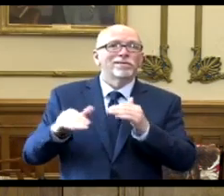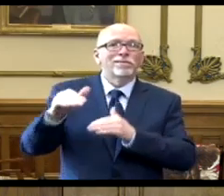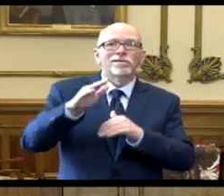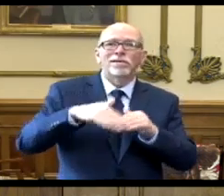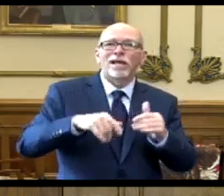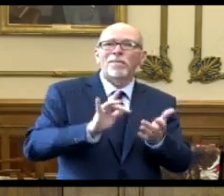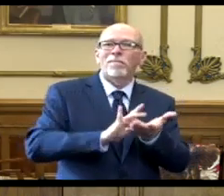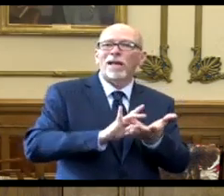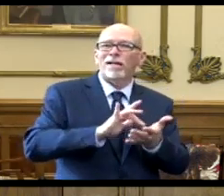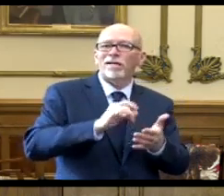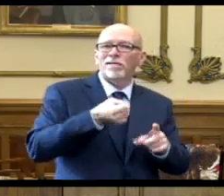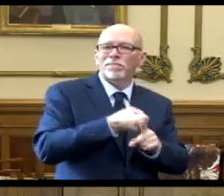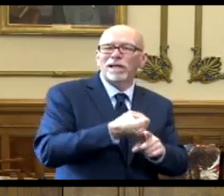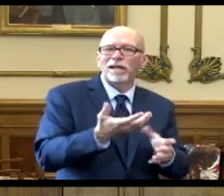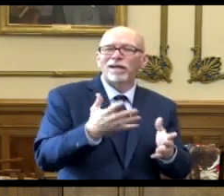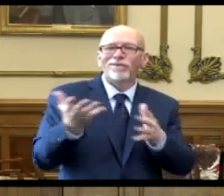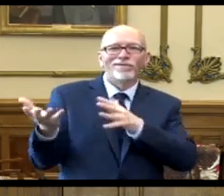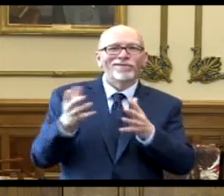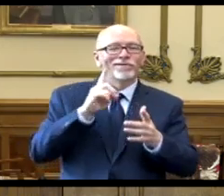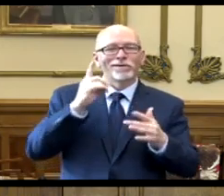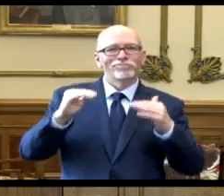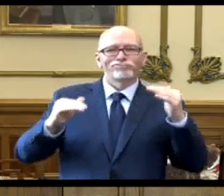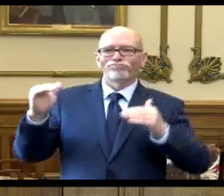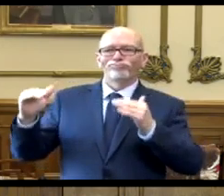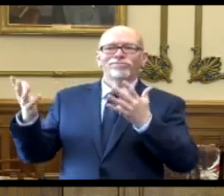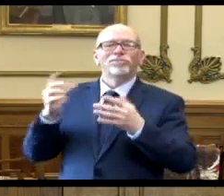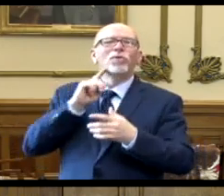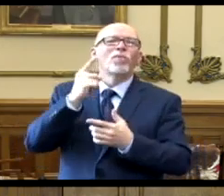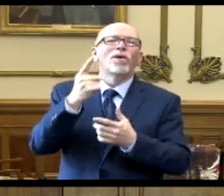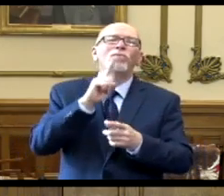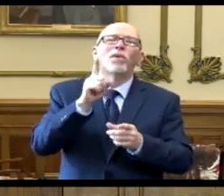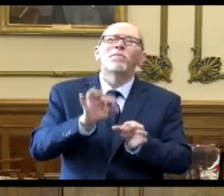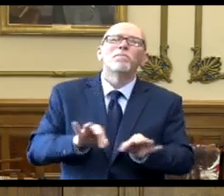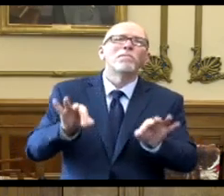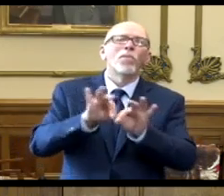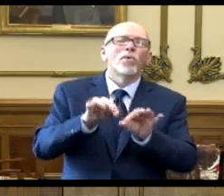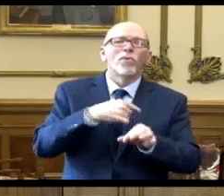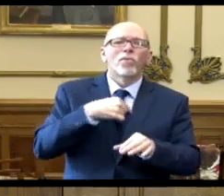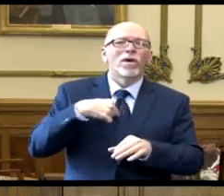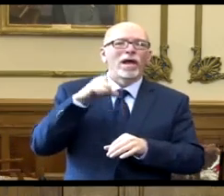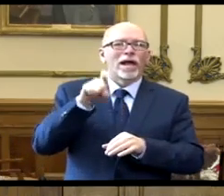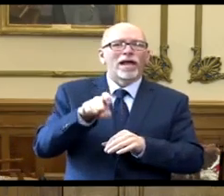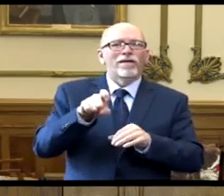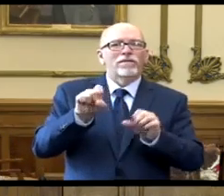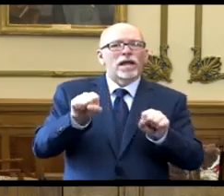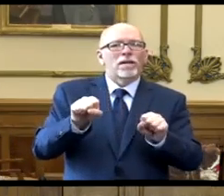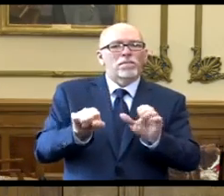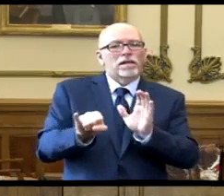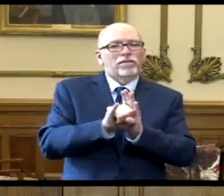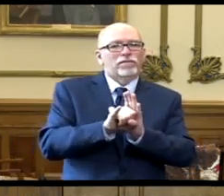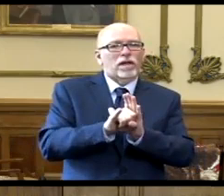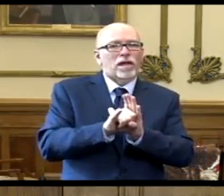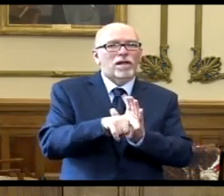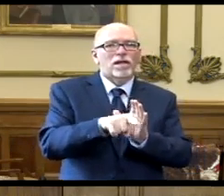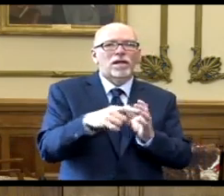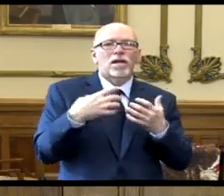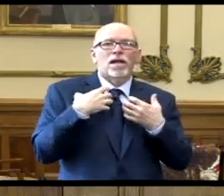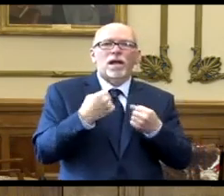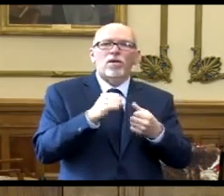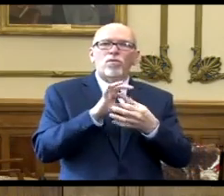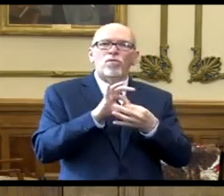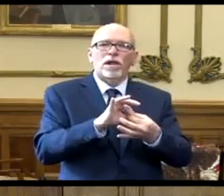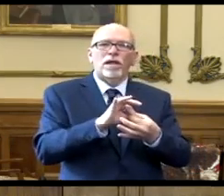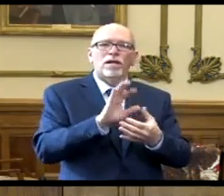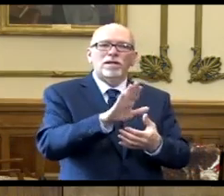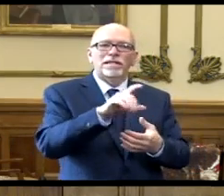so I think one of the really important aspects of this is the ability to identify health-related social needs